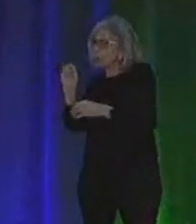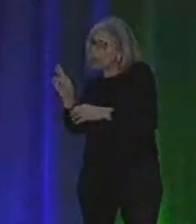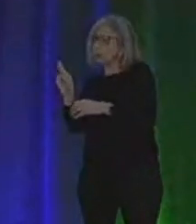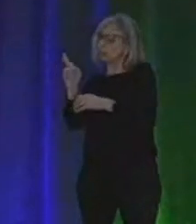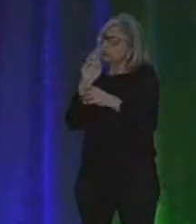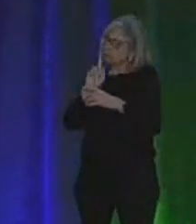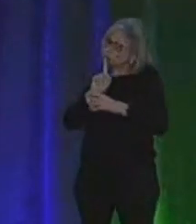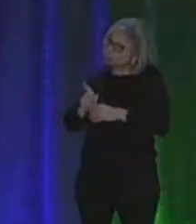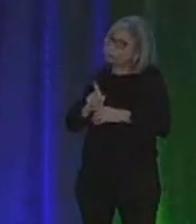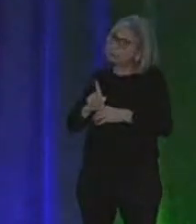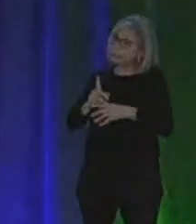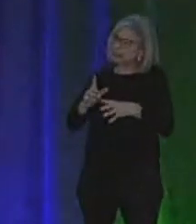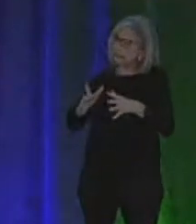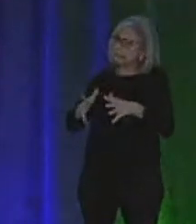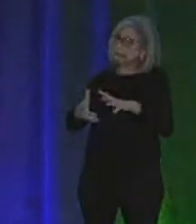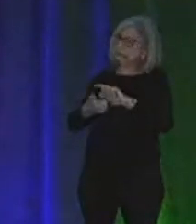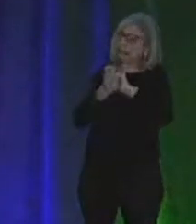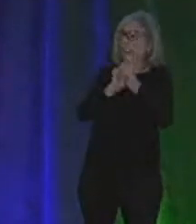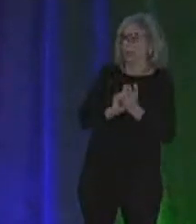extremely incrementally adoptable.